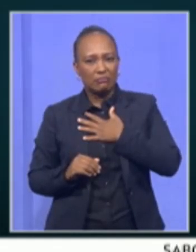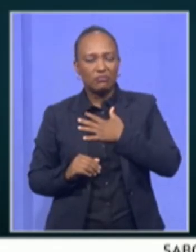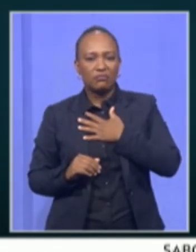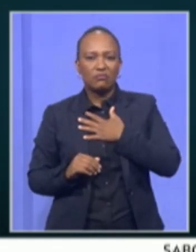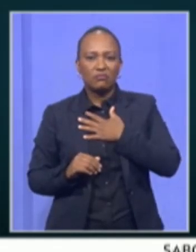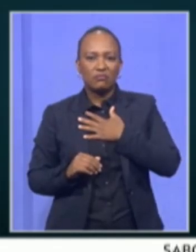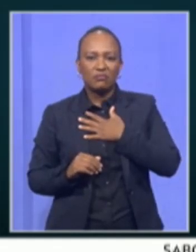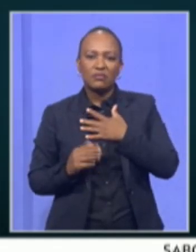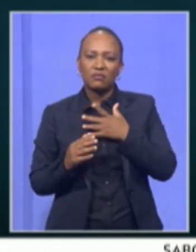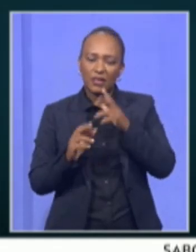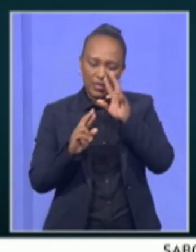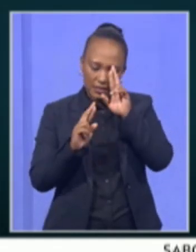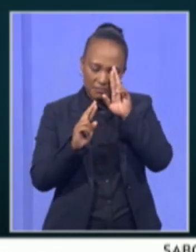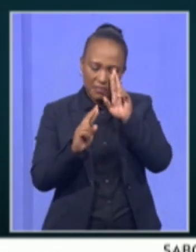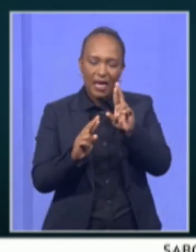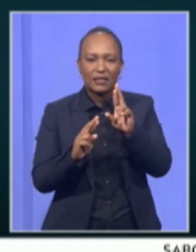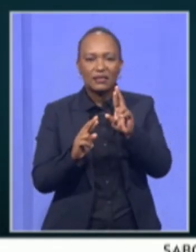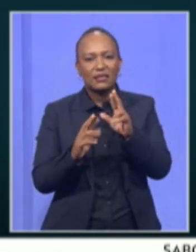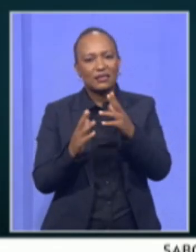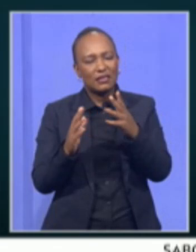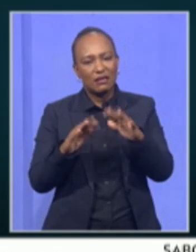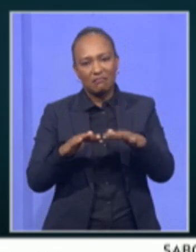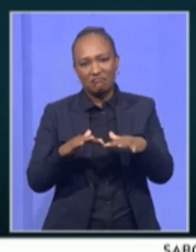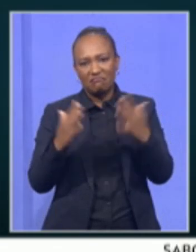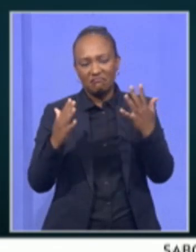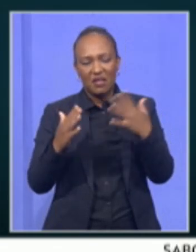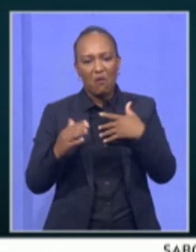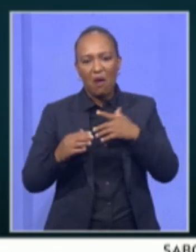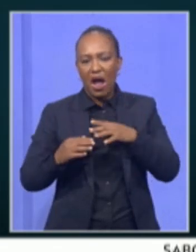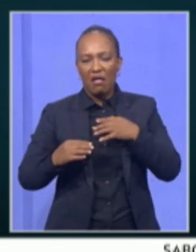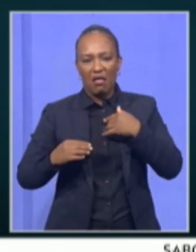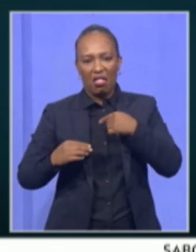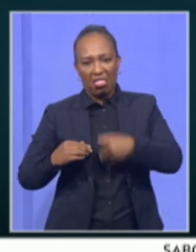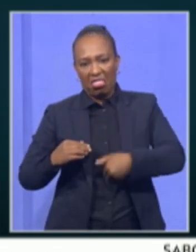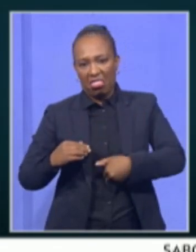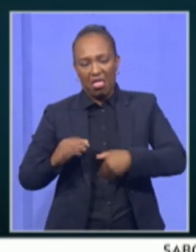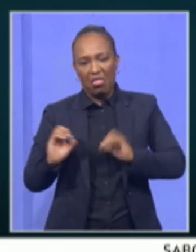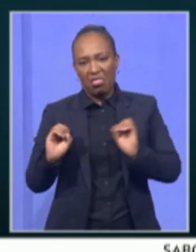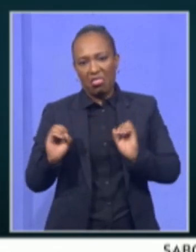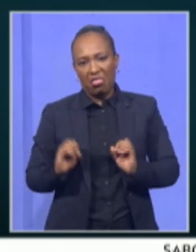go magabo rena ga ba nayo ebile ba hwile matswalo.